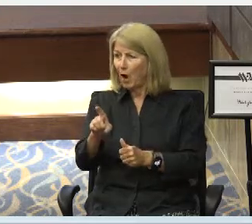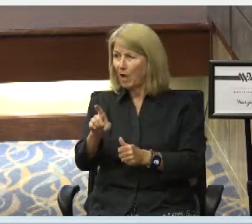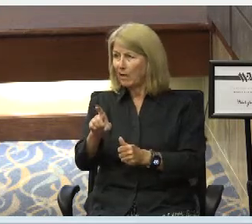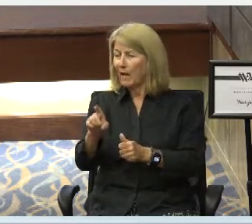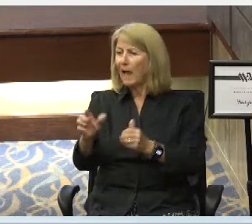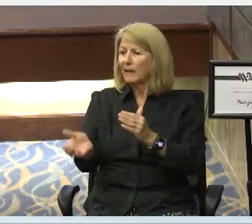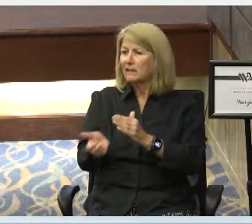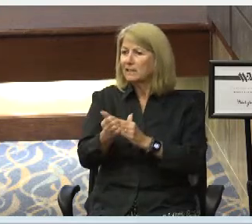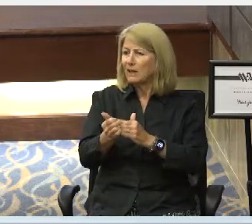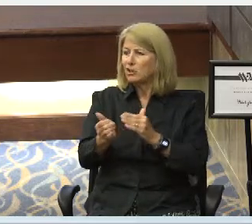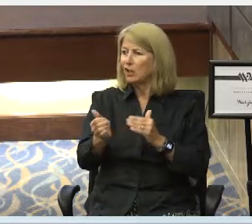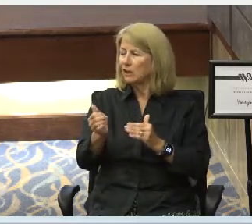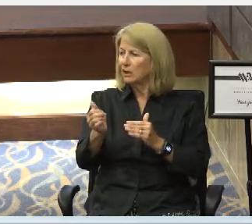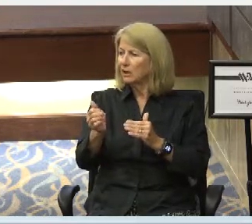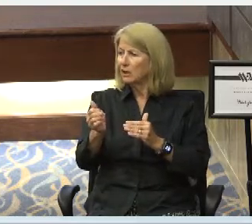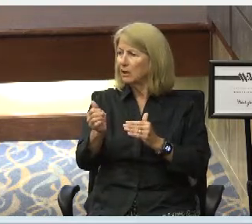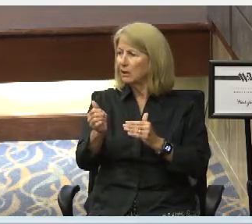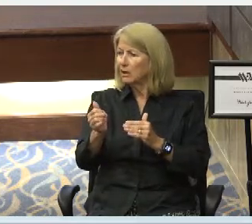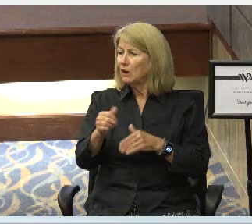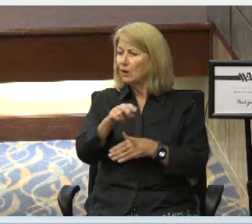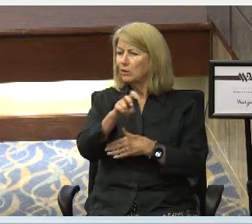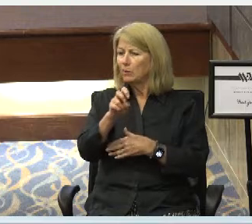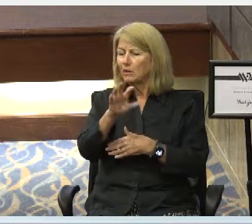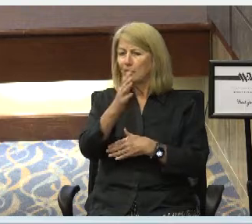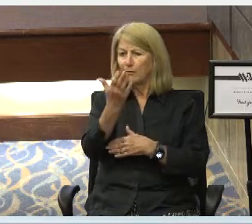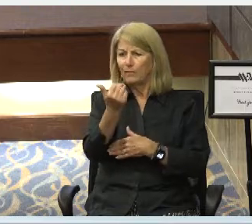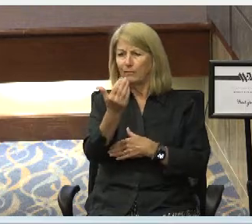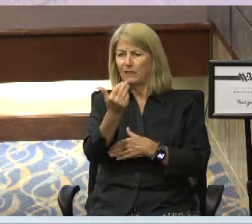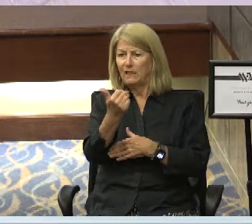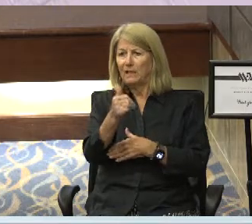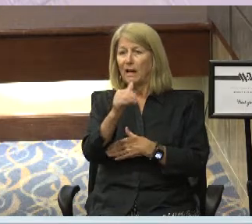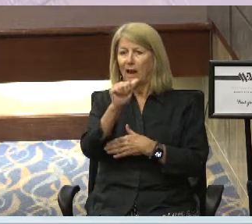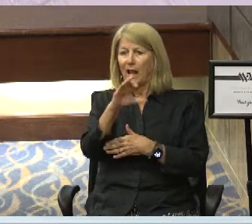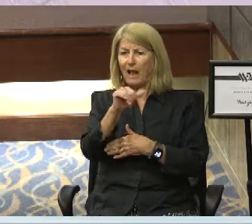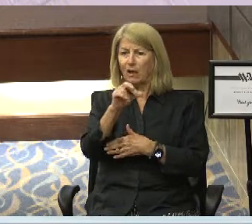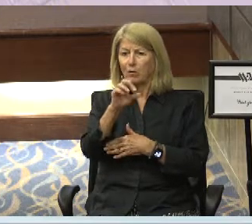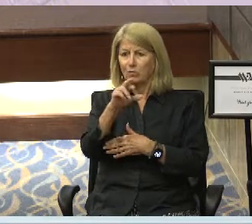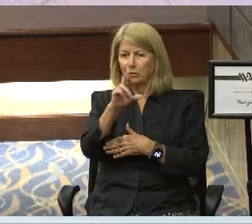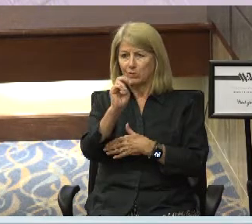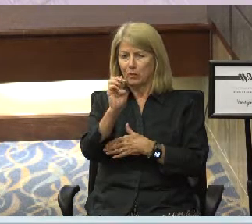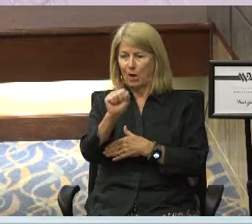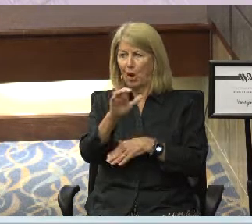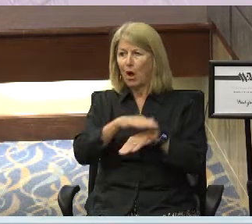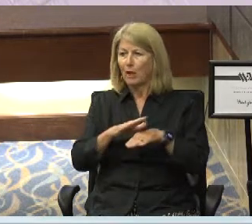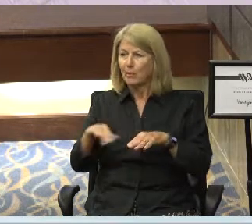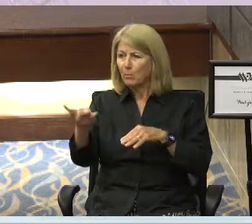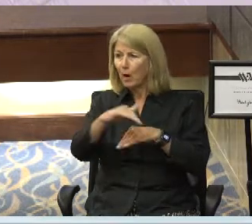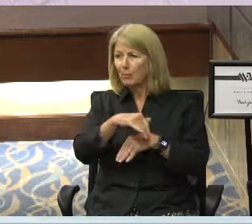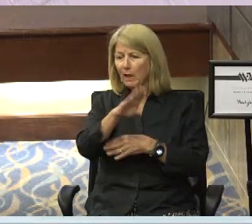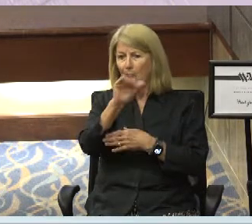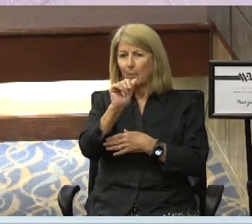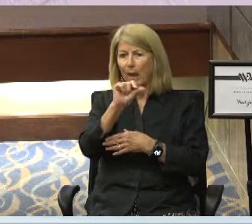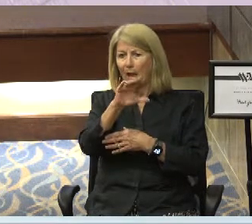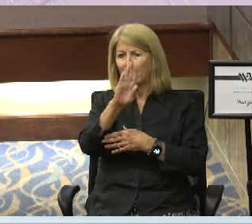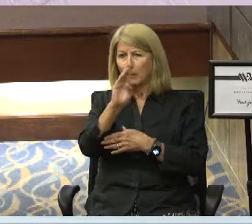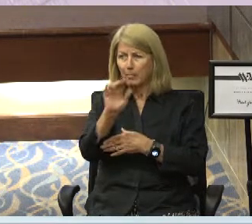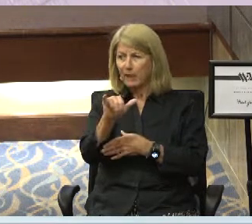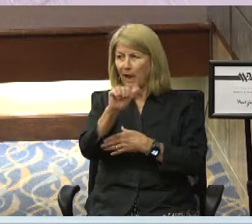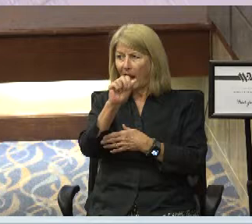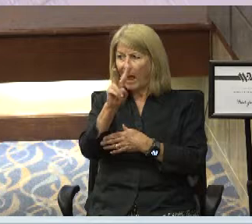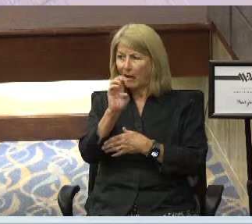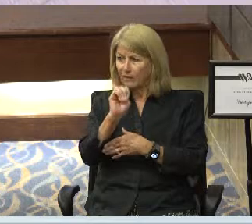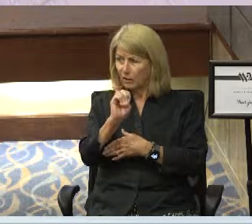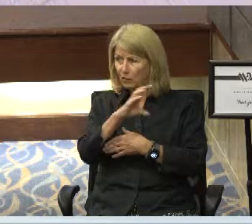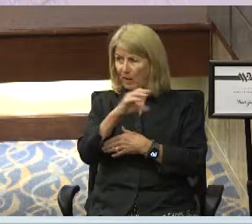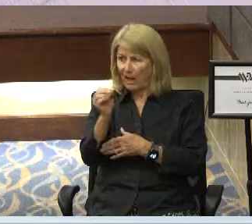annexation at 215 acres on property along Bagby Avenue